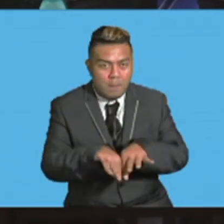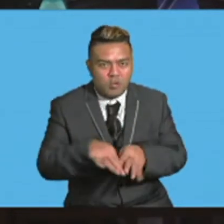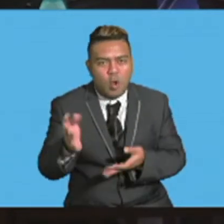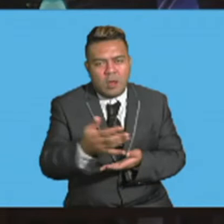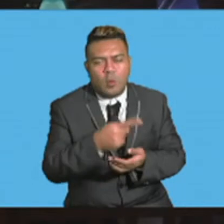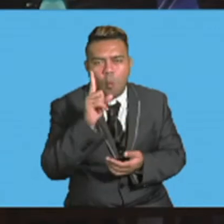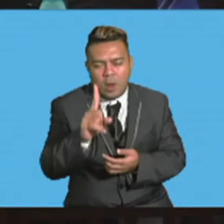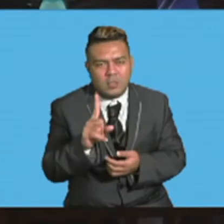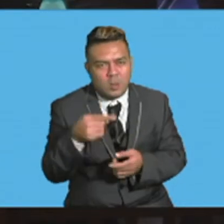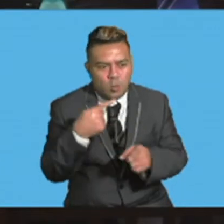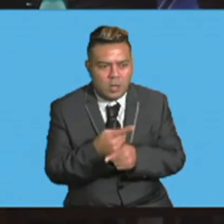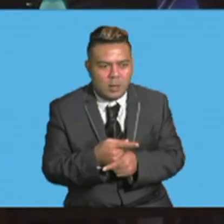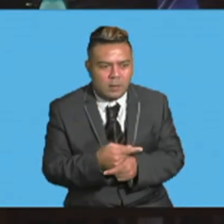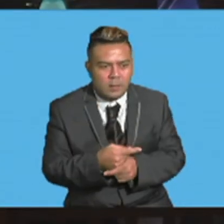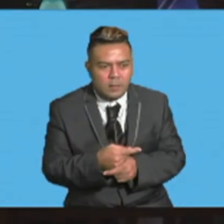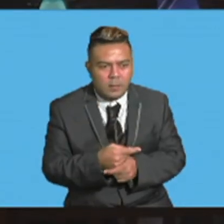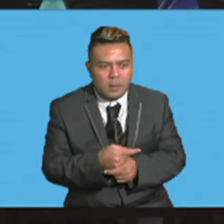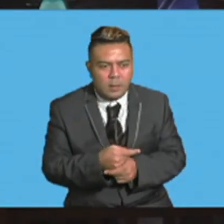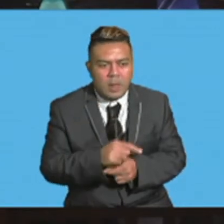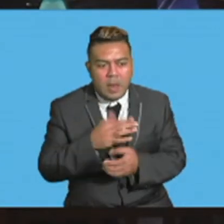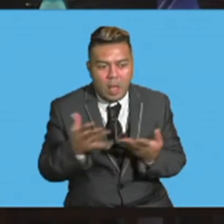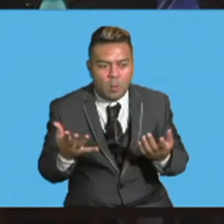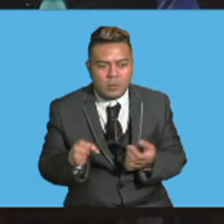been extended to 5 days.